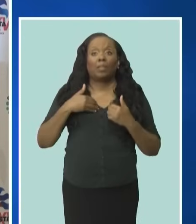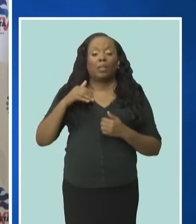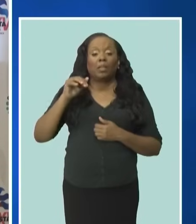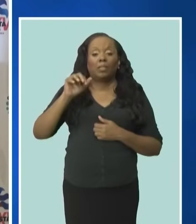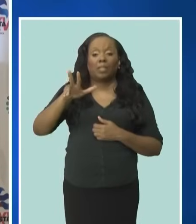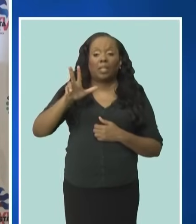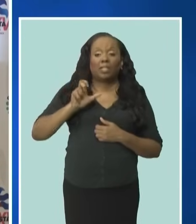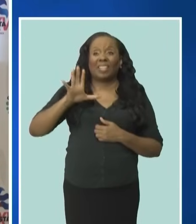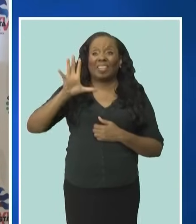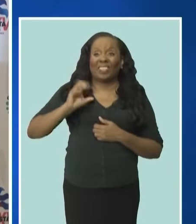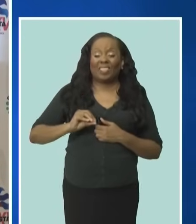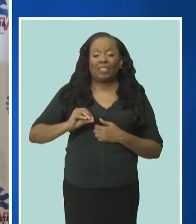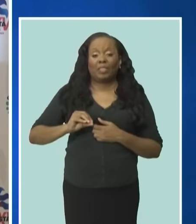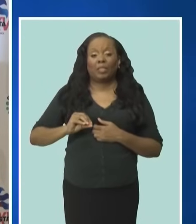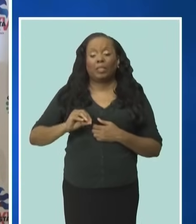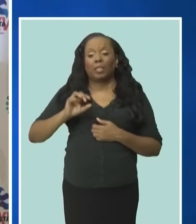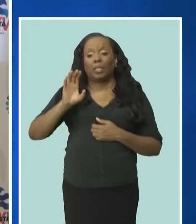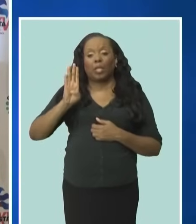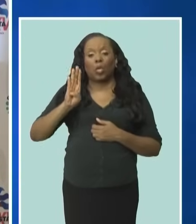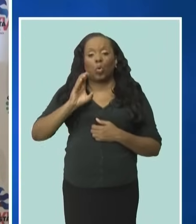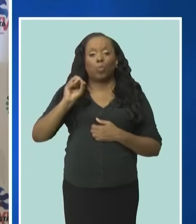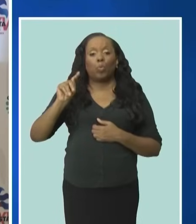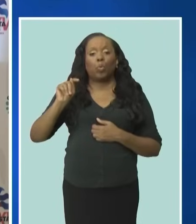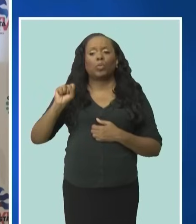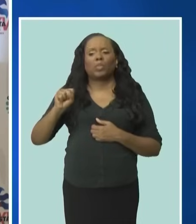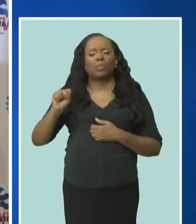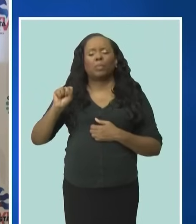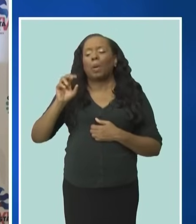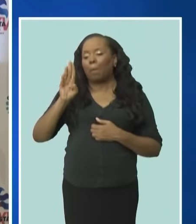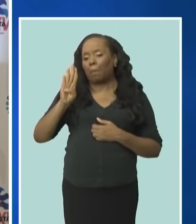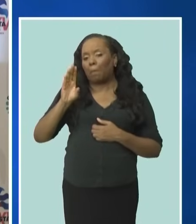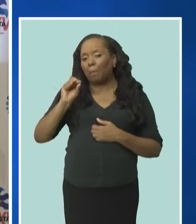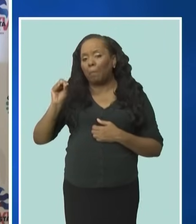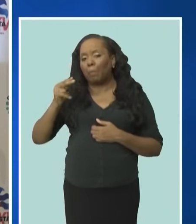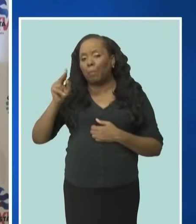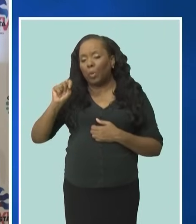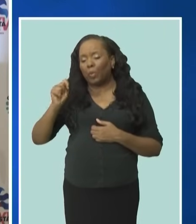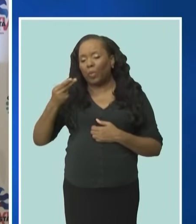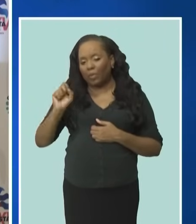350 booths, and as of yesterday we had sold